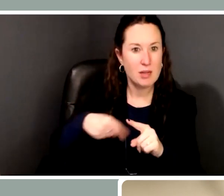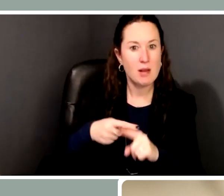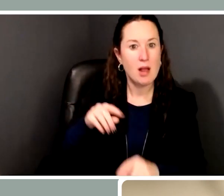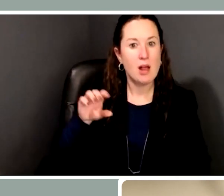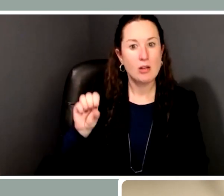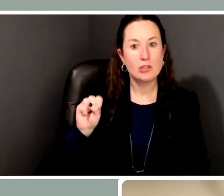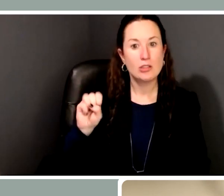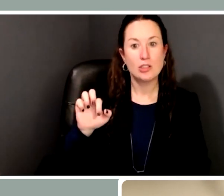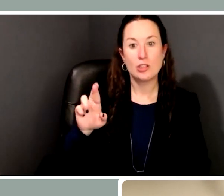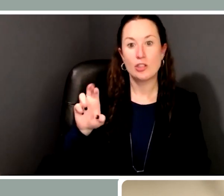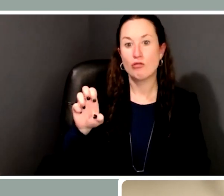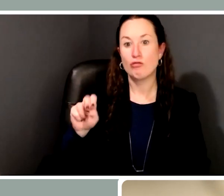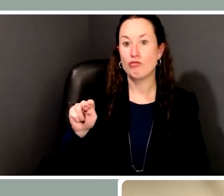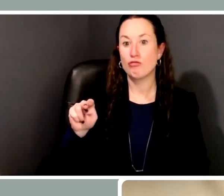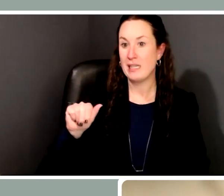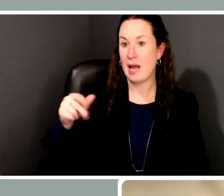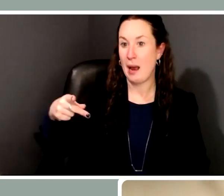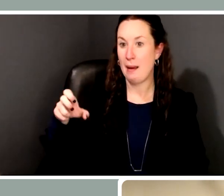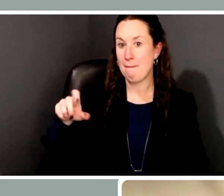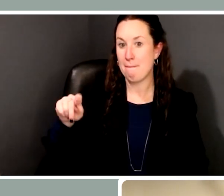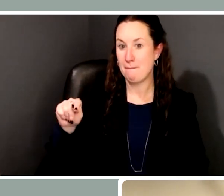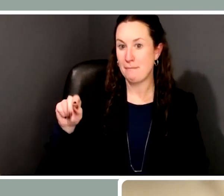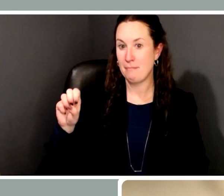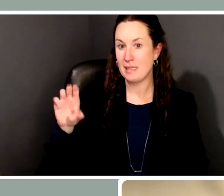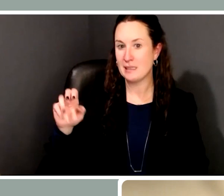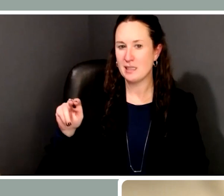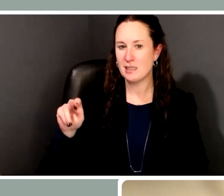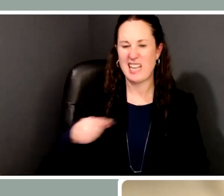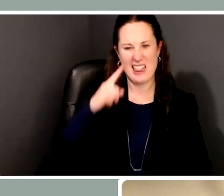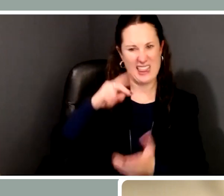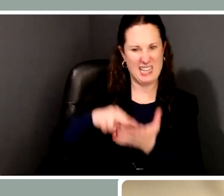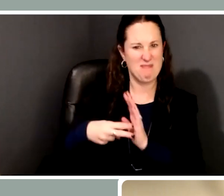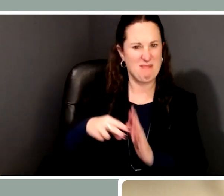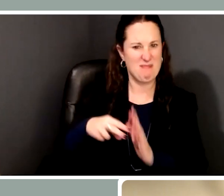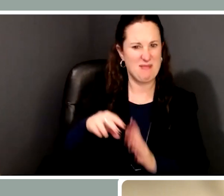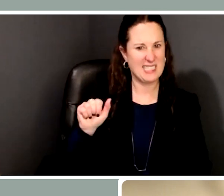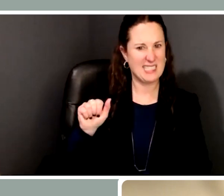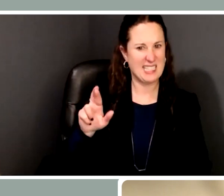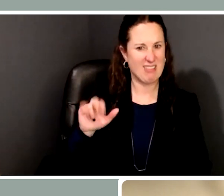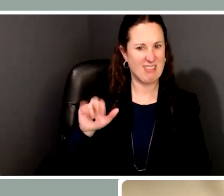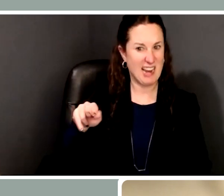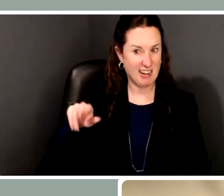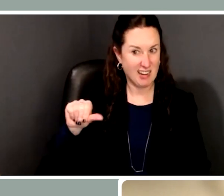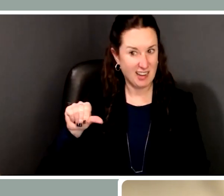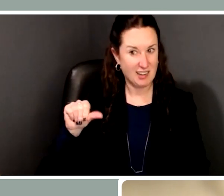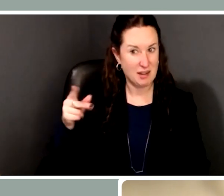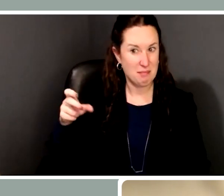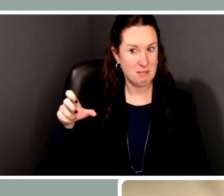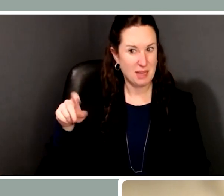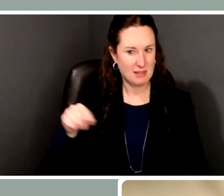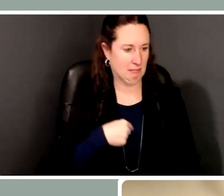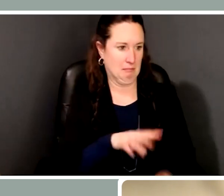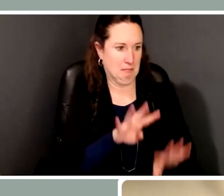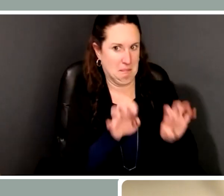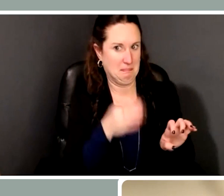scans? I think that's Seriana PET scans, I'm thinking. I'm not sure what that is, but I